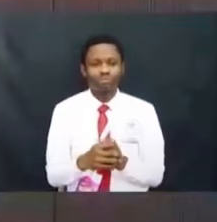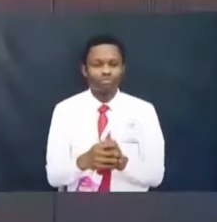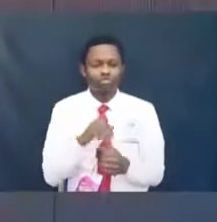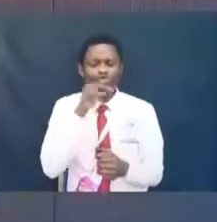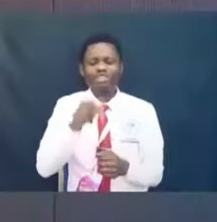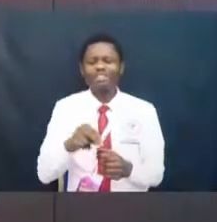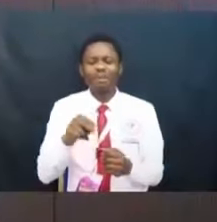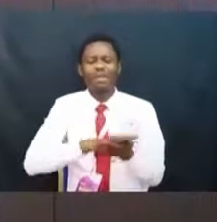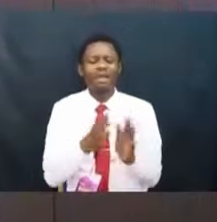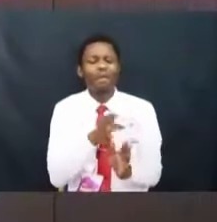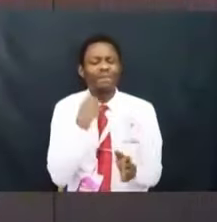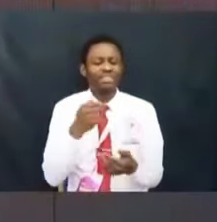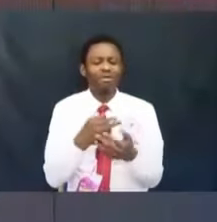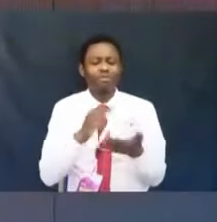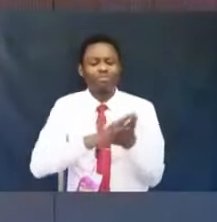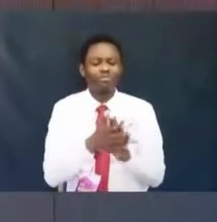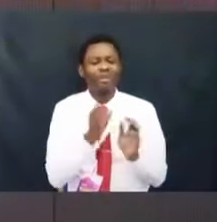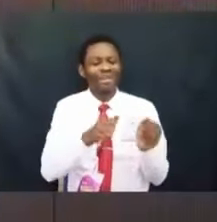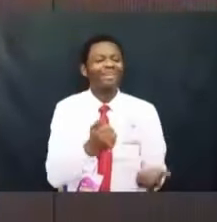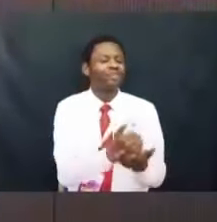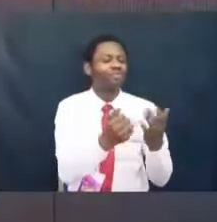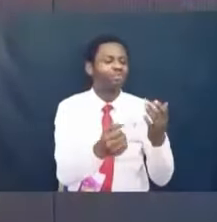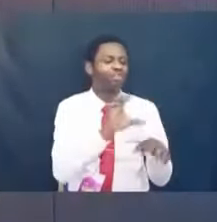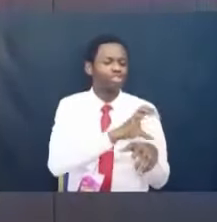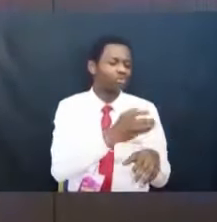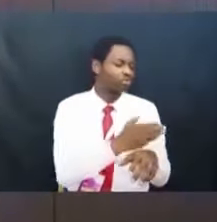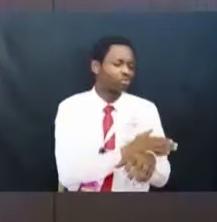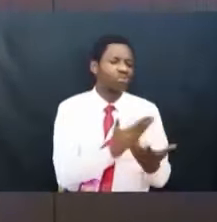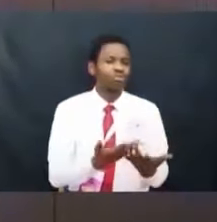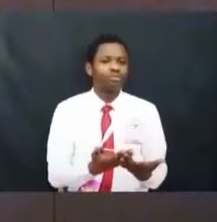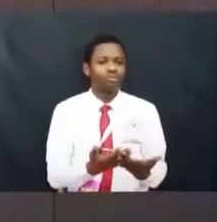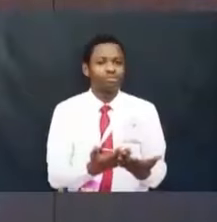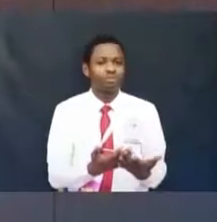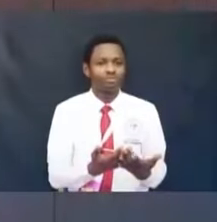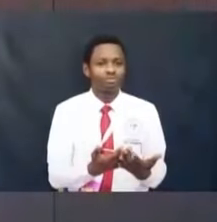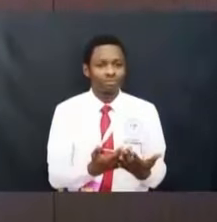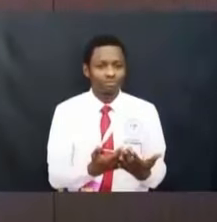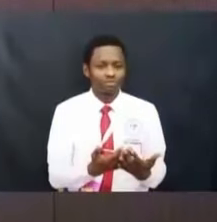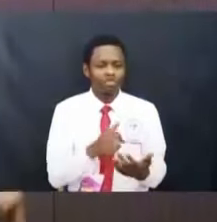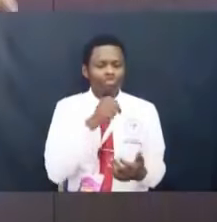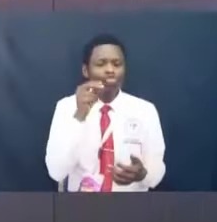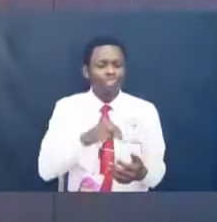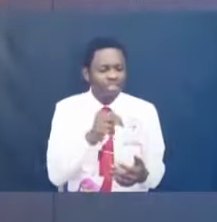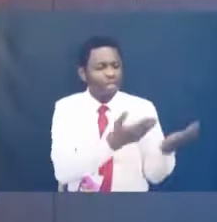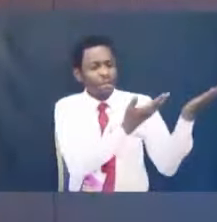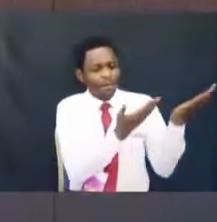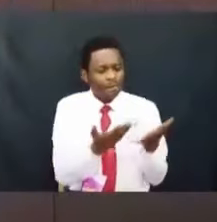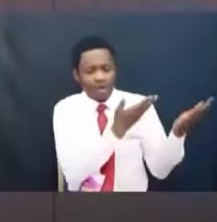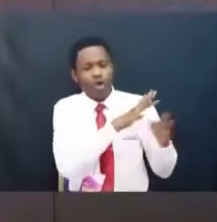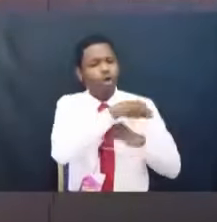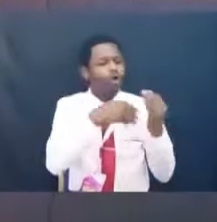pastor. And I'm always saying that we don't even have to bring all the good ones into ministry. We need to